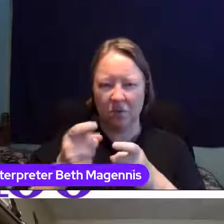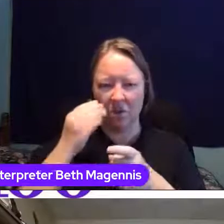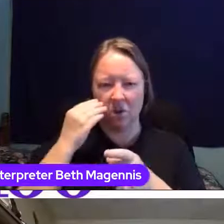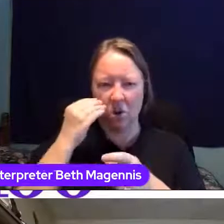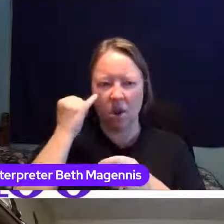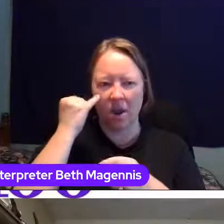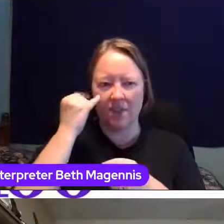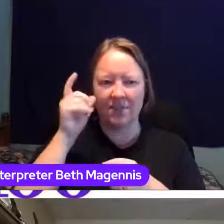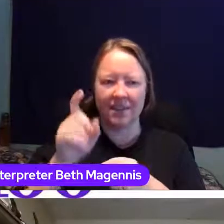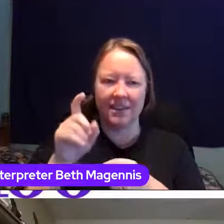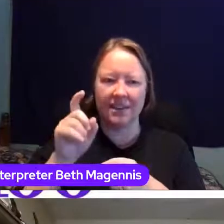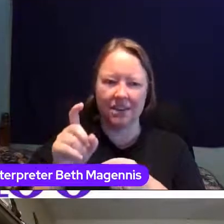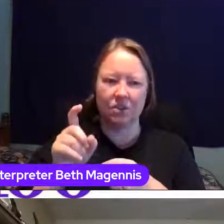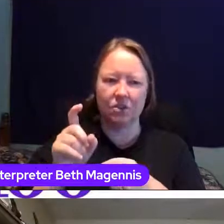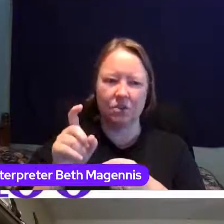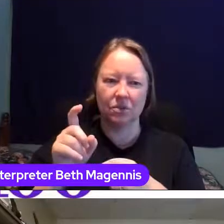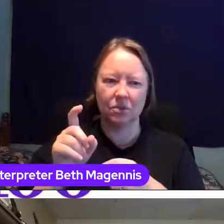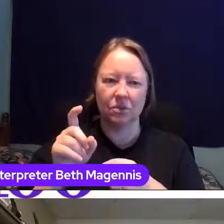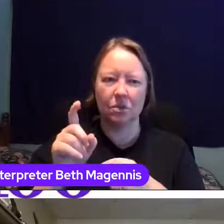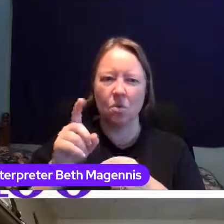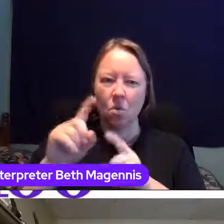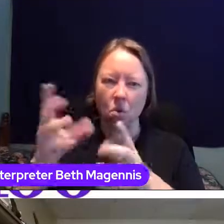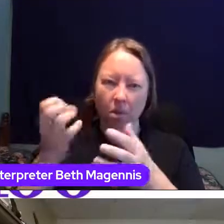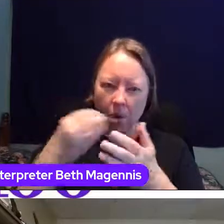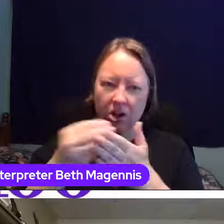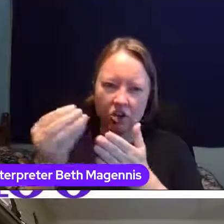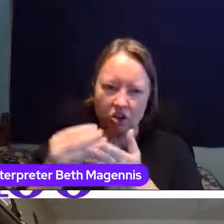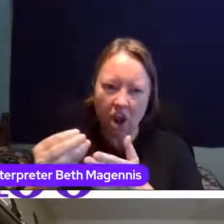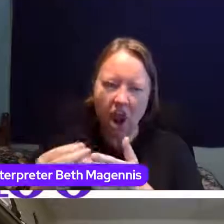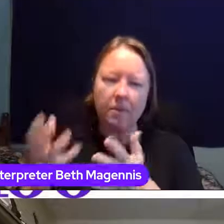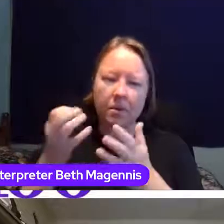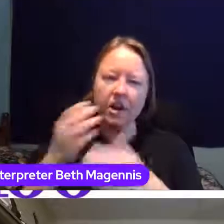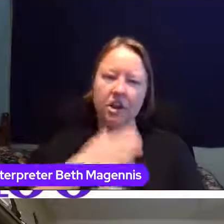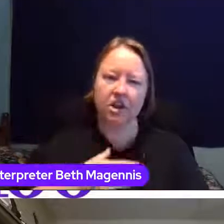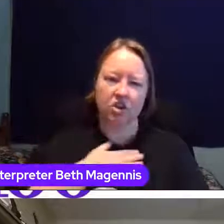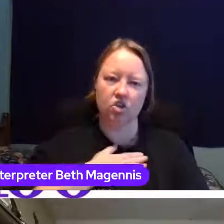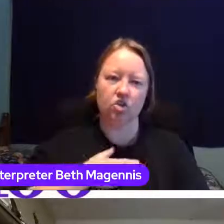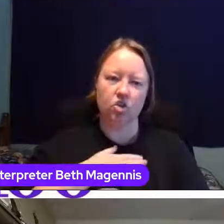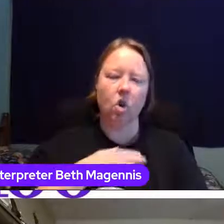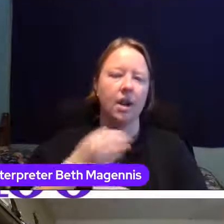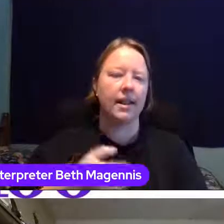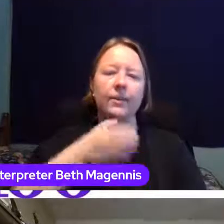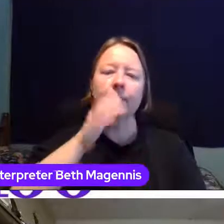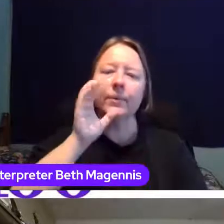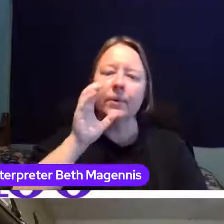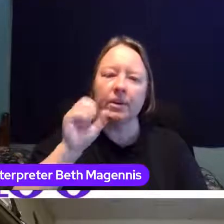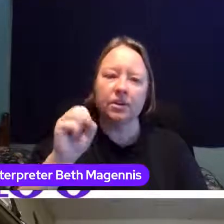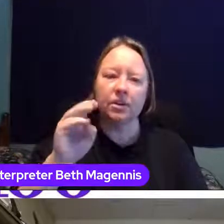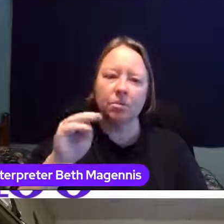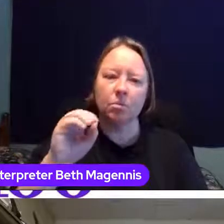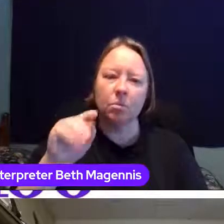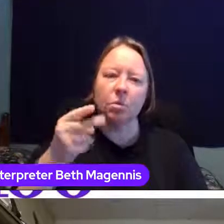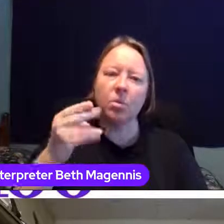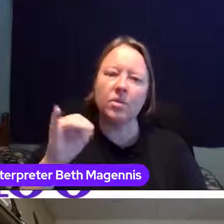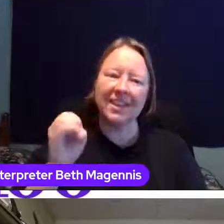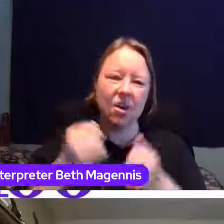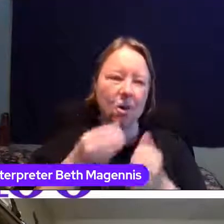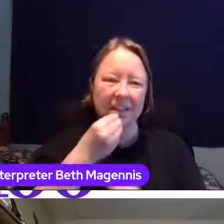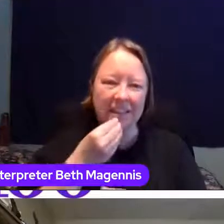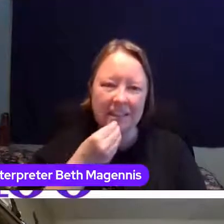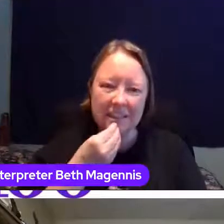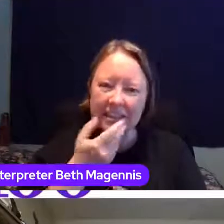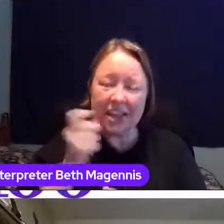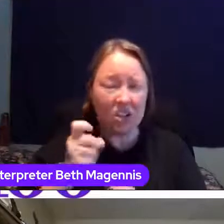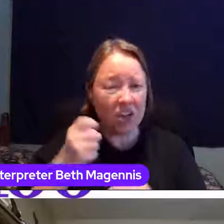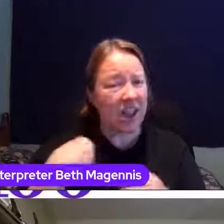they need to, you know, go and they want to shop and they want to enjoy a smoothie or, you know, a bite to eat, they should have the same